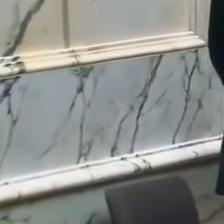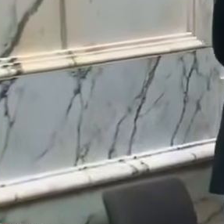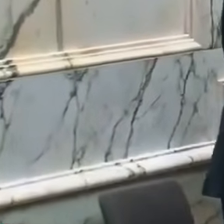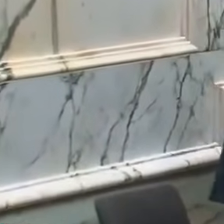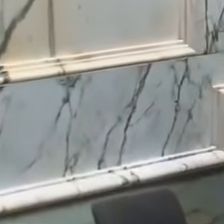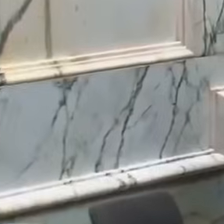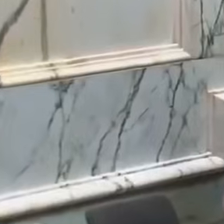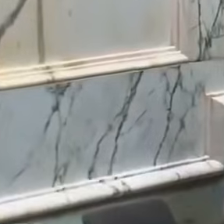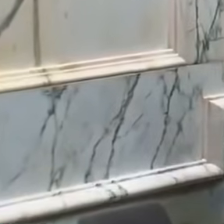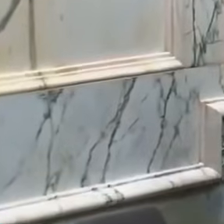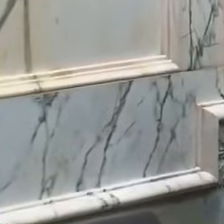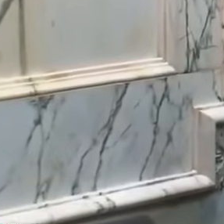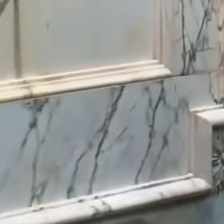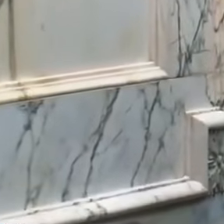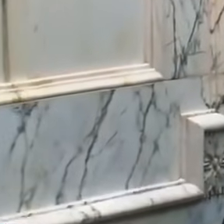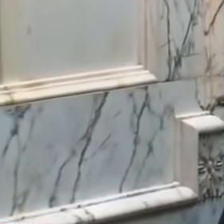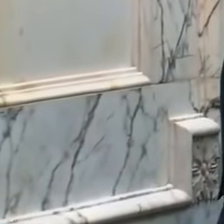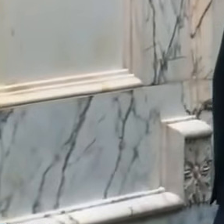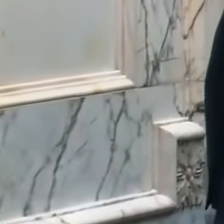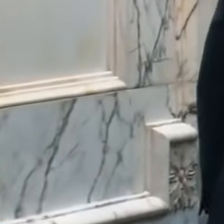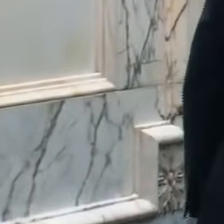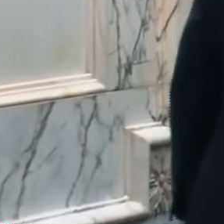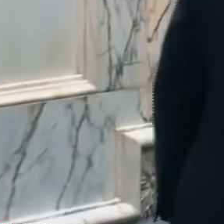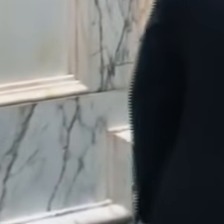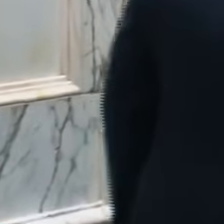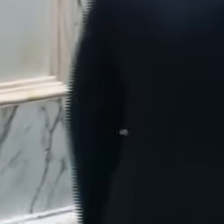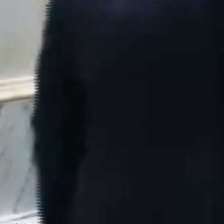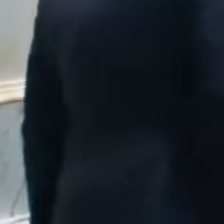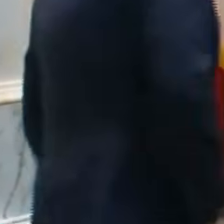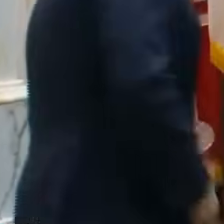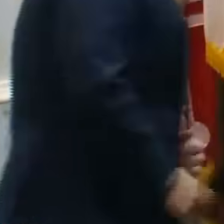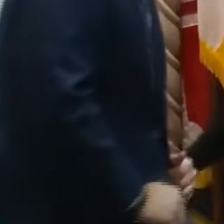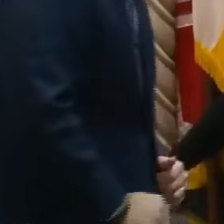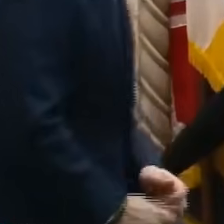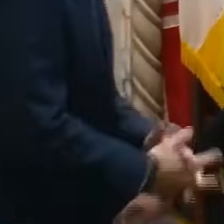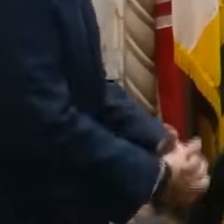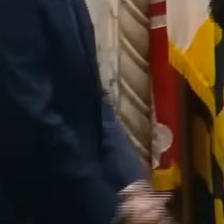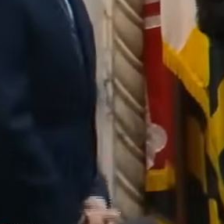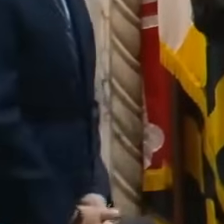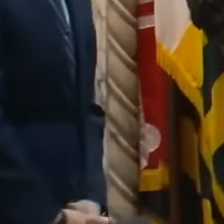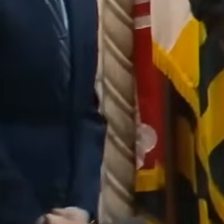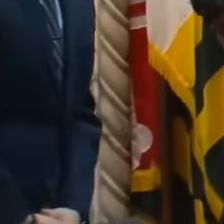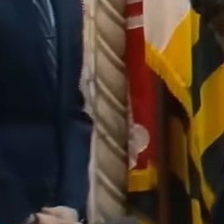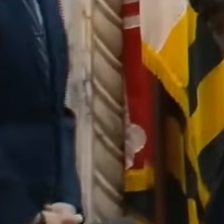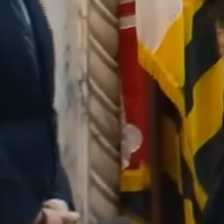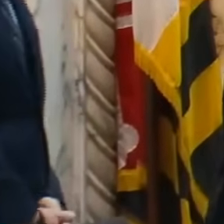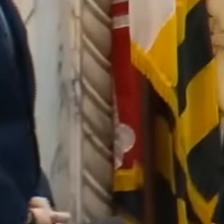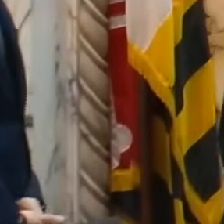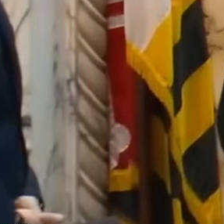and begin what is his third State of the State address. Governor Wes Moore.